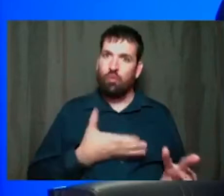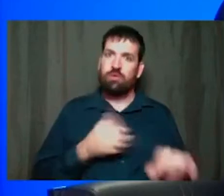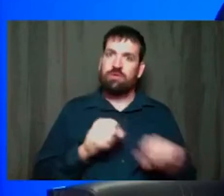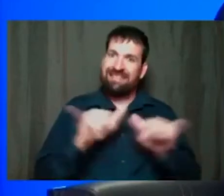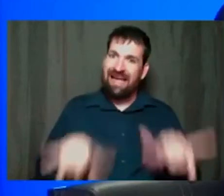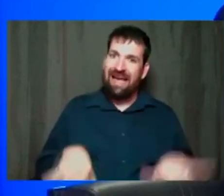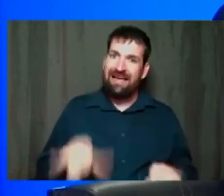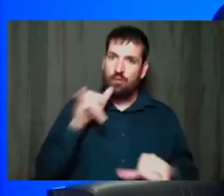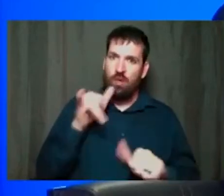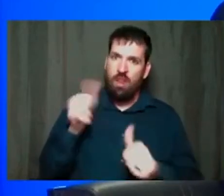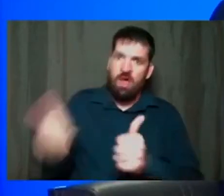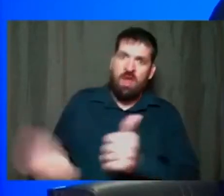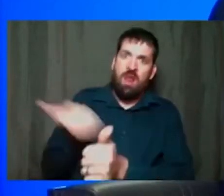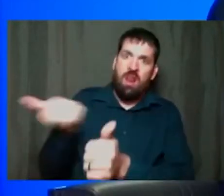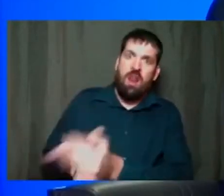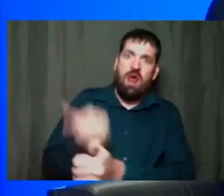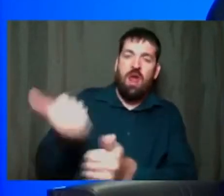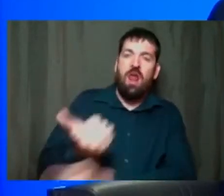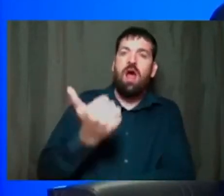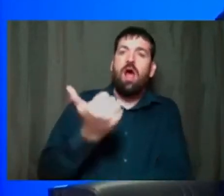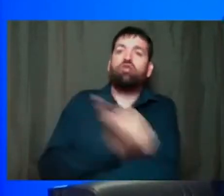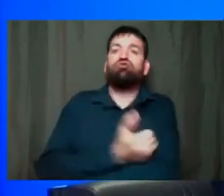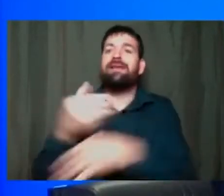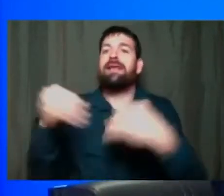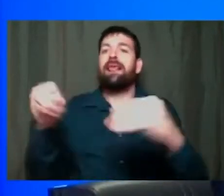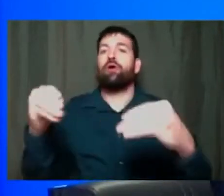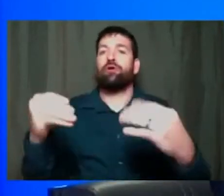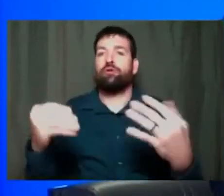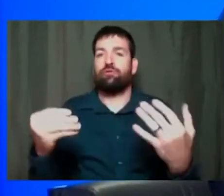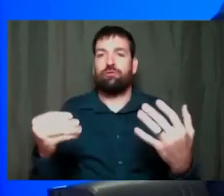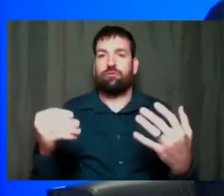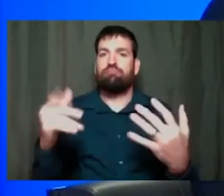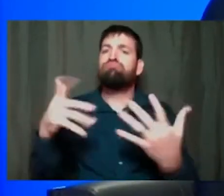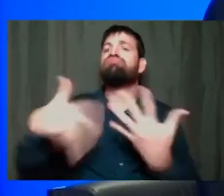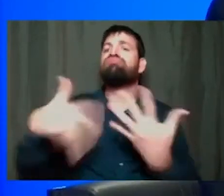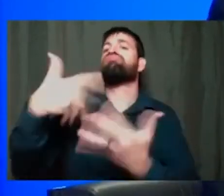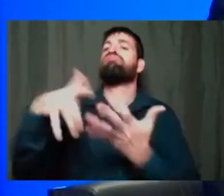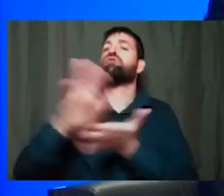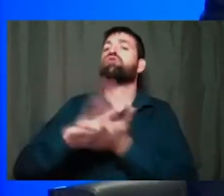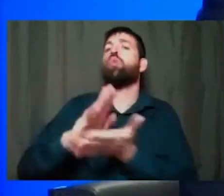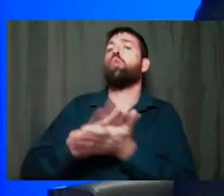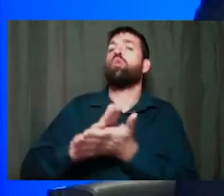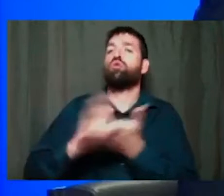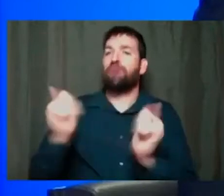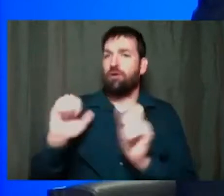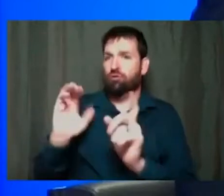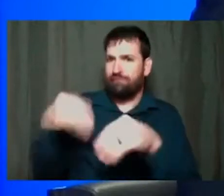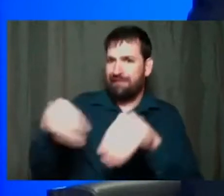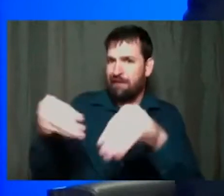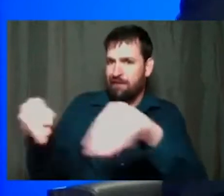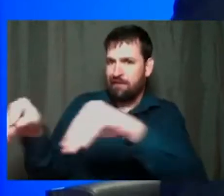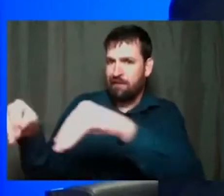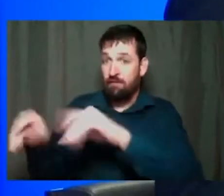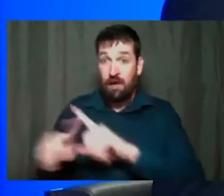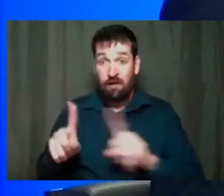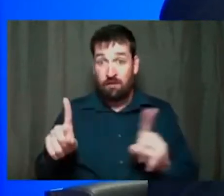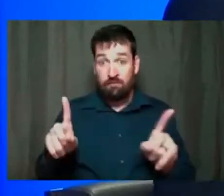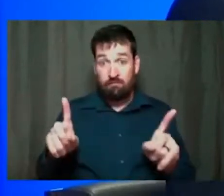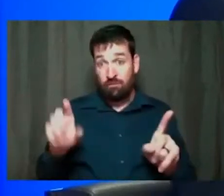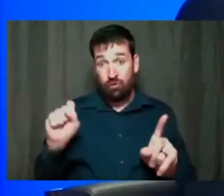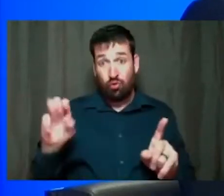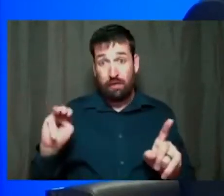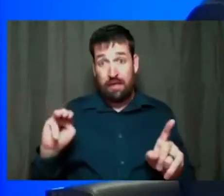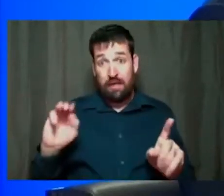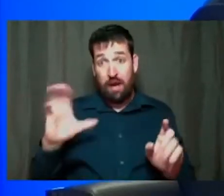drug dealer, right? Someone that's around the schools trying to sell the drugs. Yet we have no problem with social media companies. They're